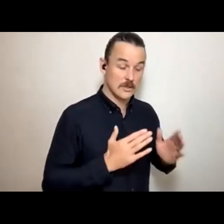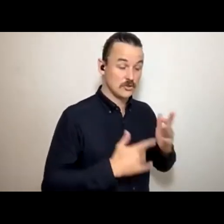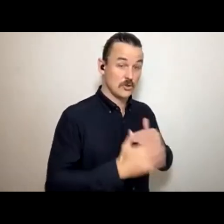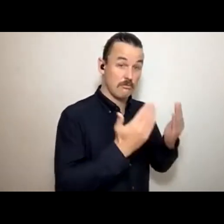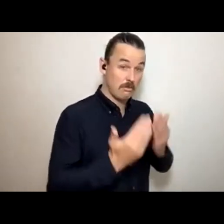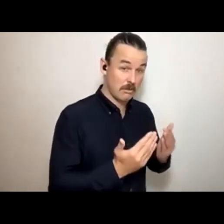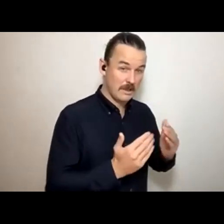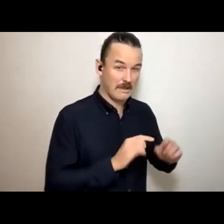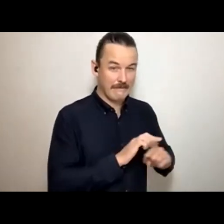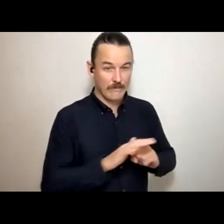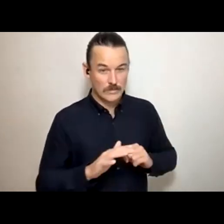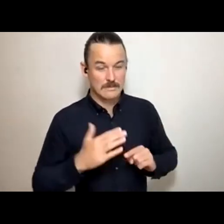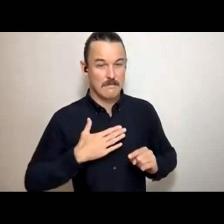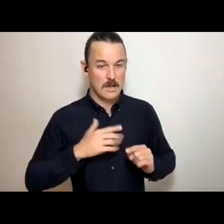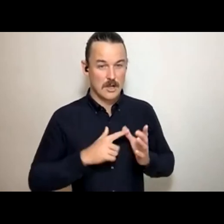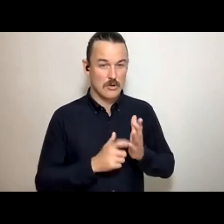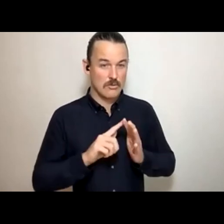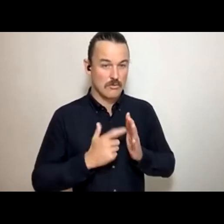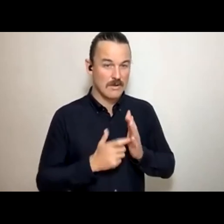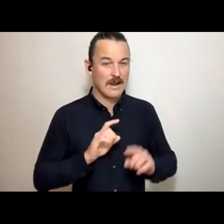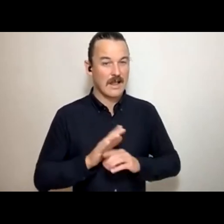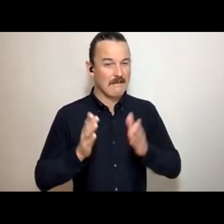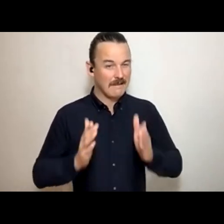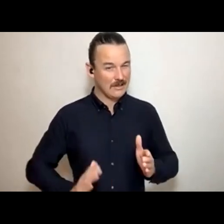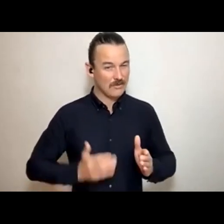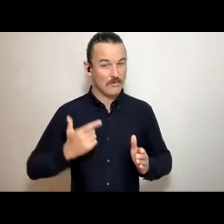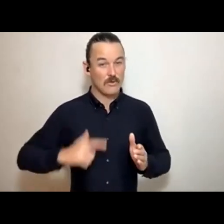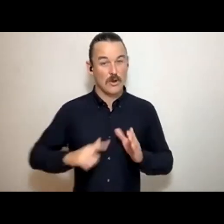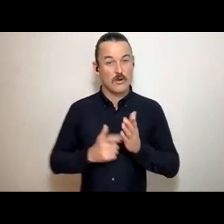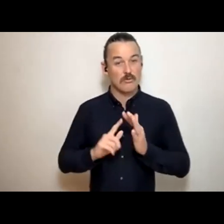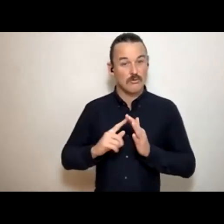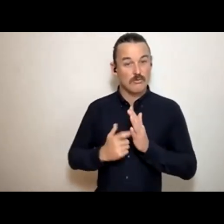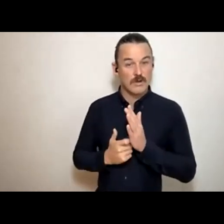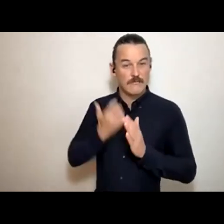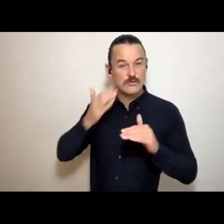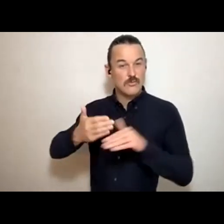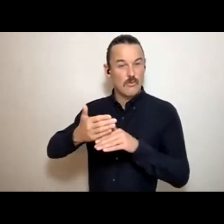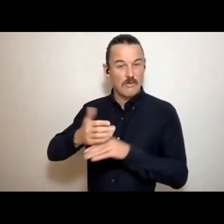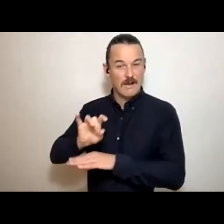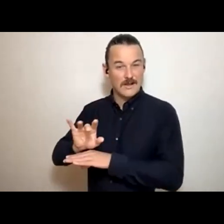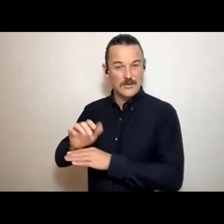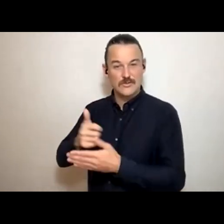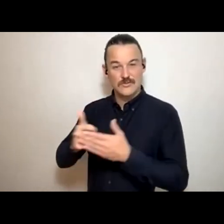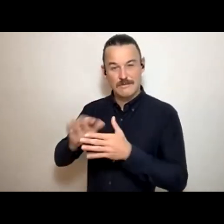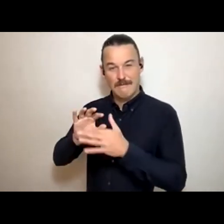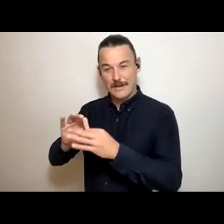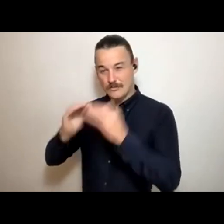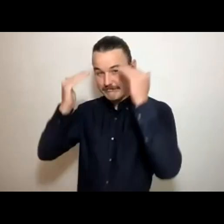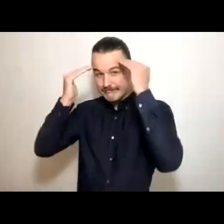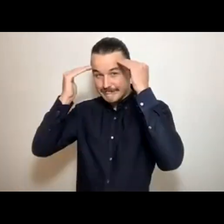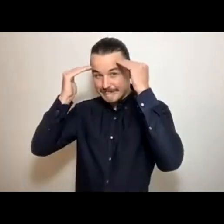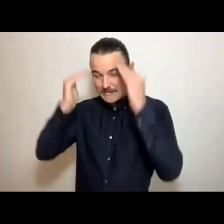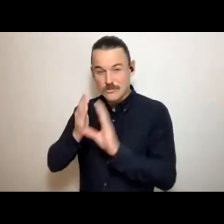many, uh, and much of career development and career counseling has been psychologically oriented. Um, and some of the